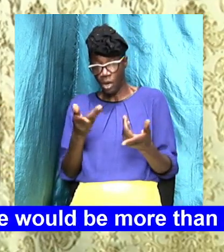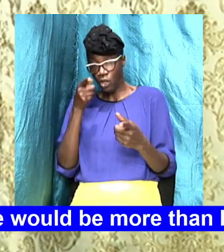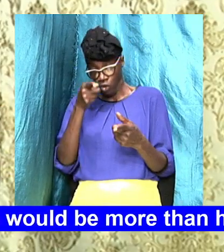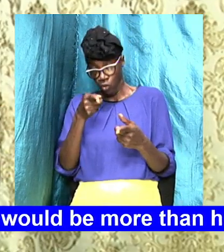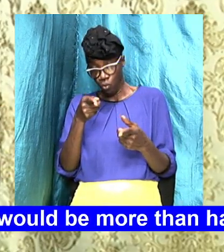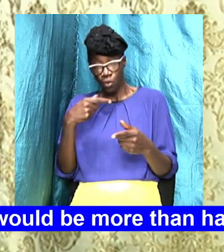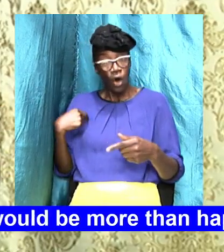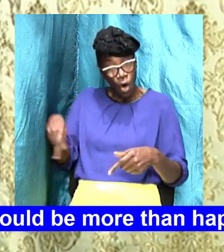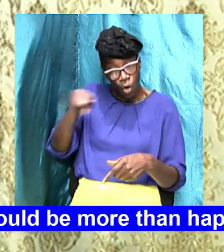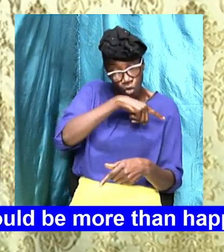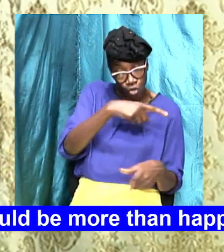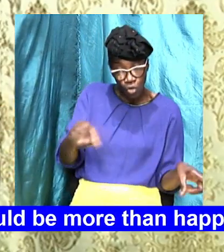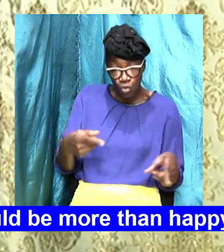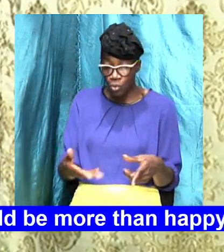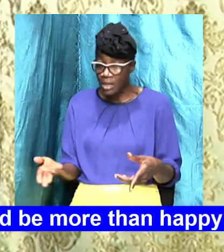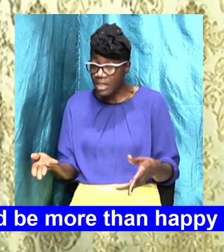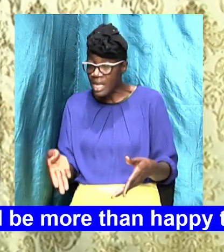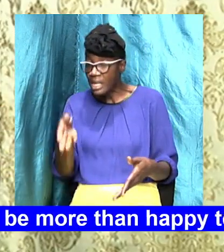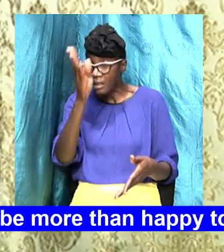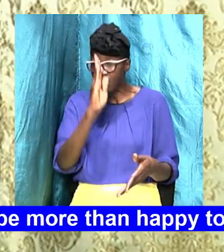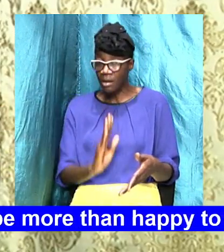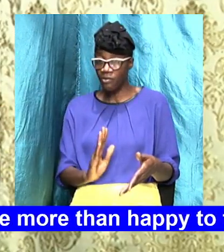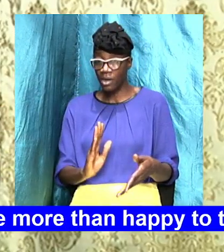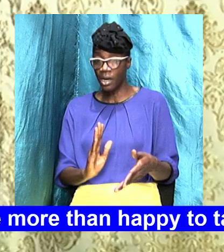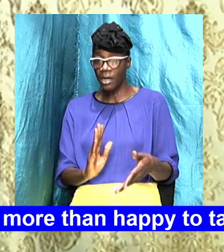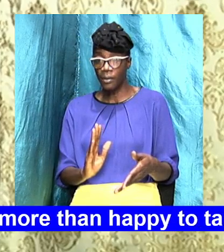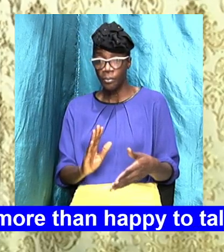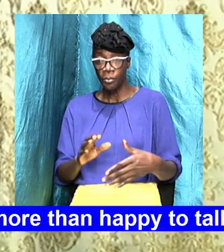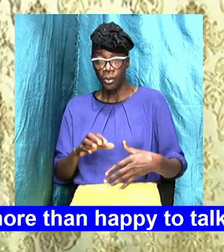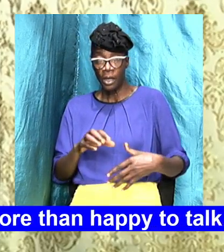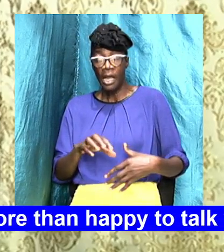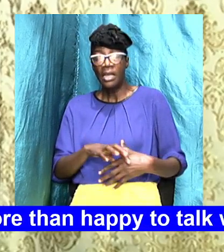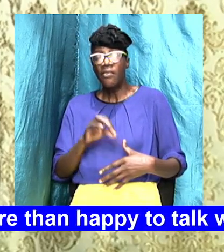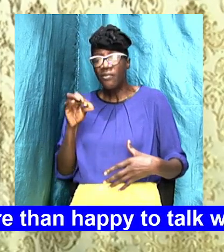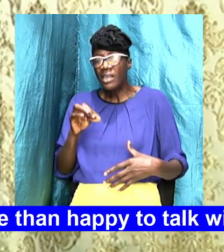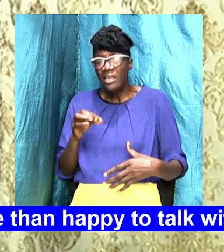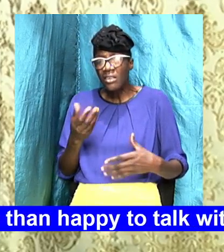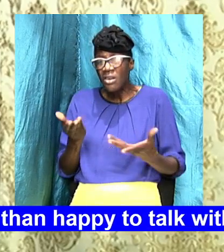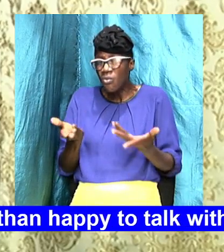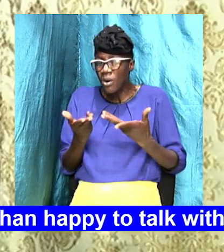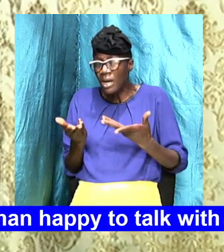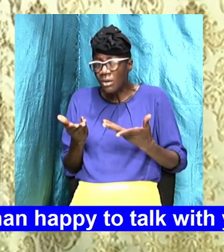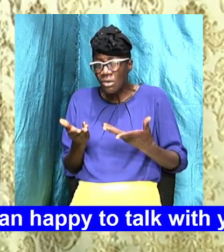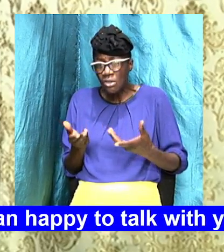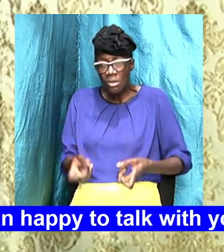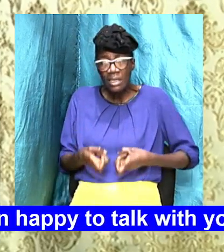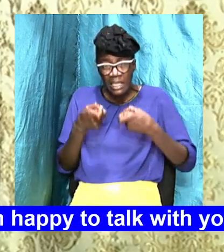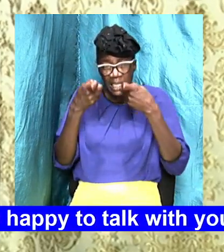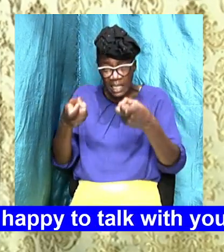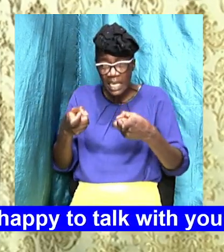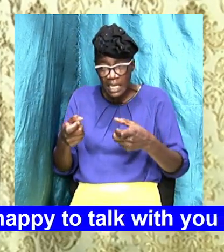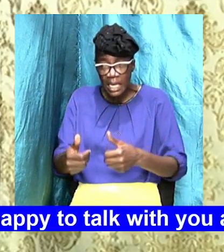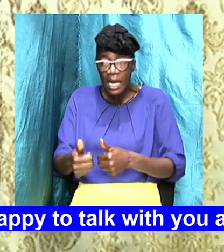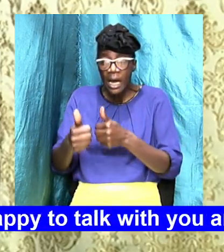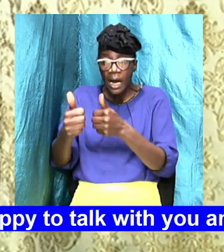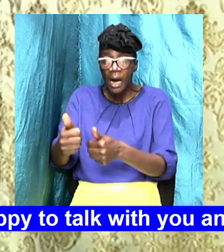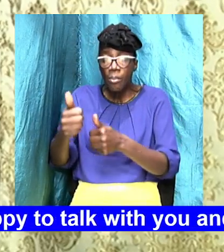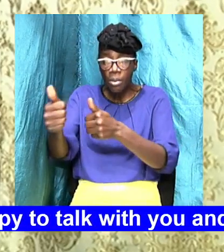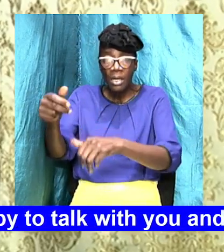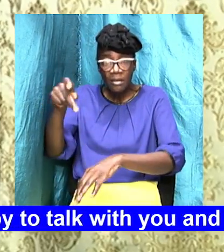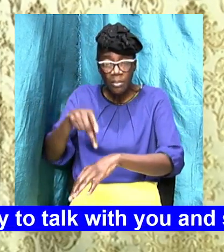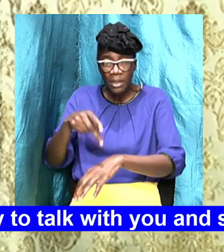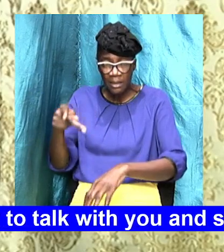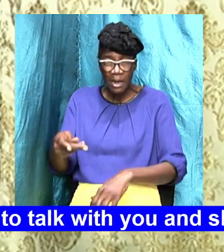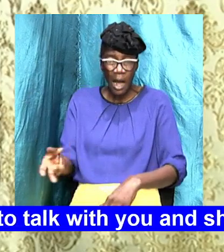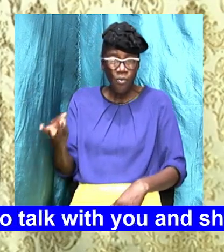But the flesh, the desires, amen, that we were born with, want us, it tends towards sin. And the Apostle Paul said, O wretched